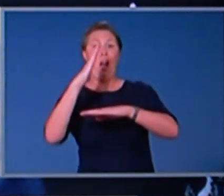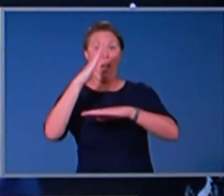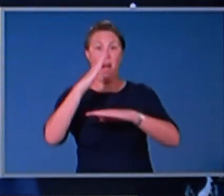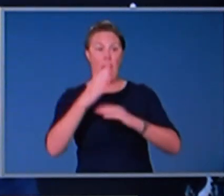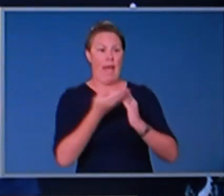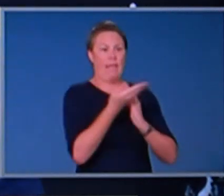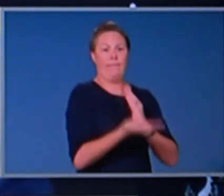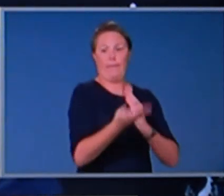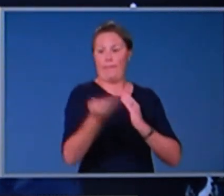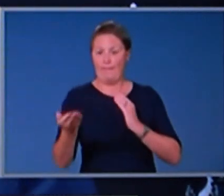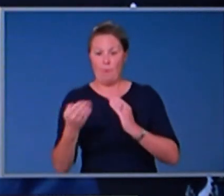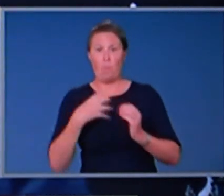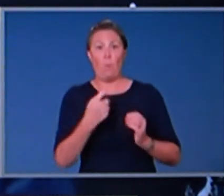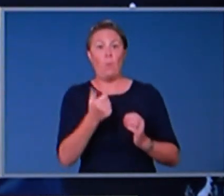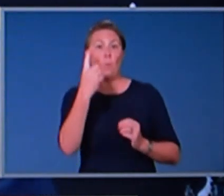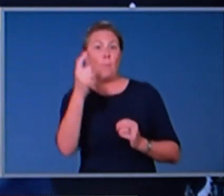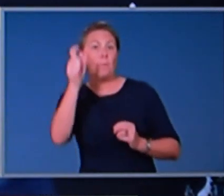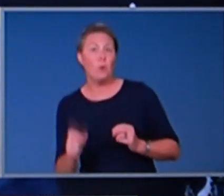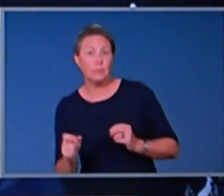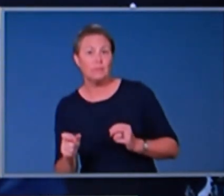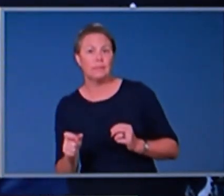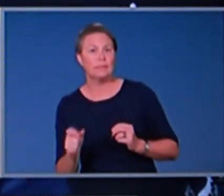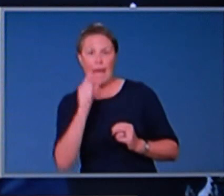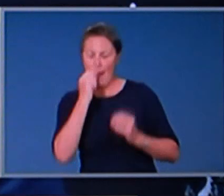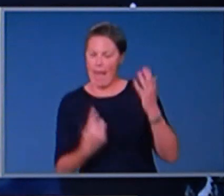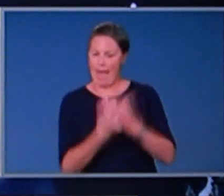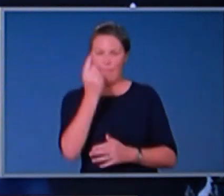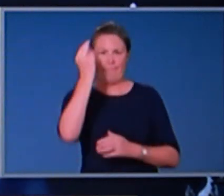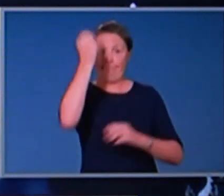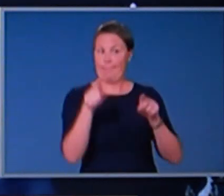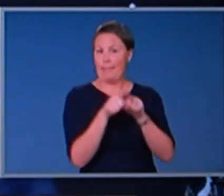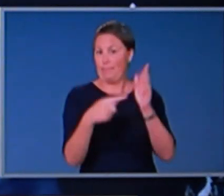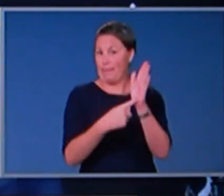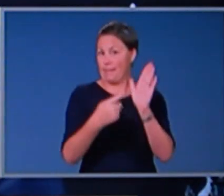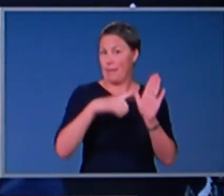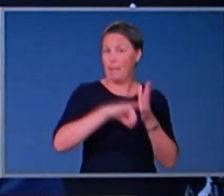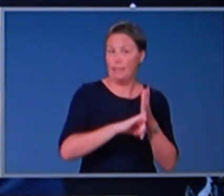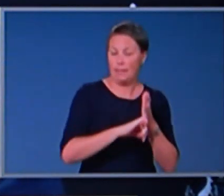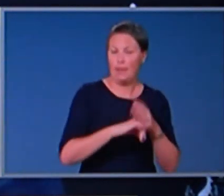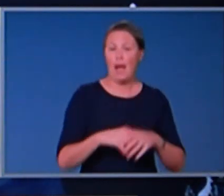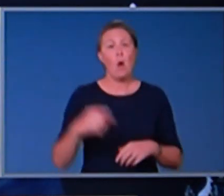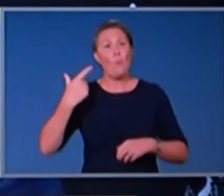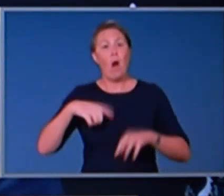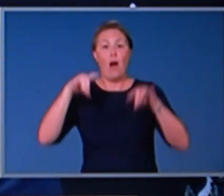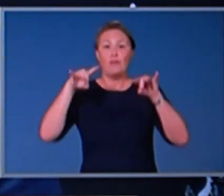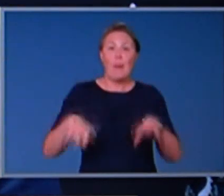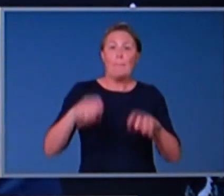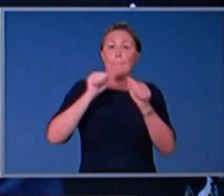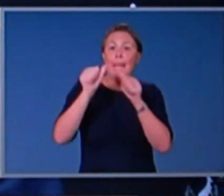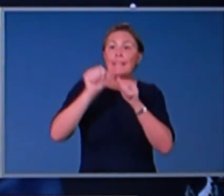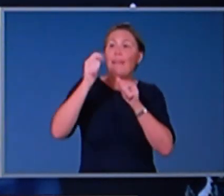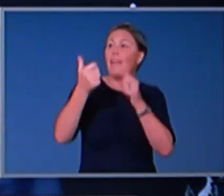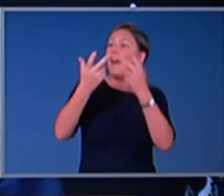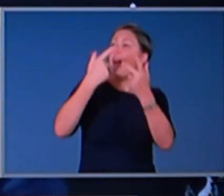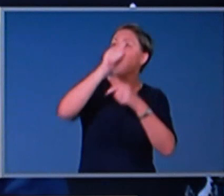why Australia is in a better position than just about any other country is that, as the Prime Minister